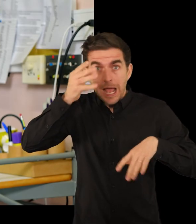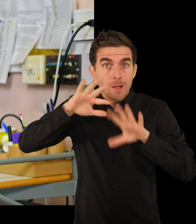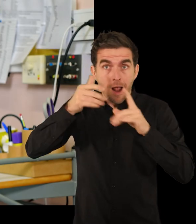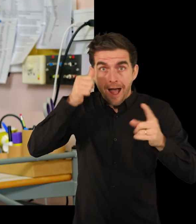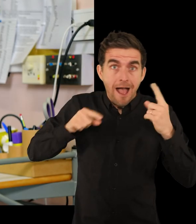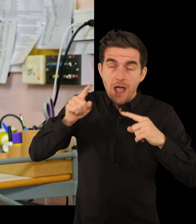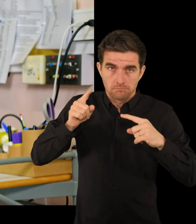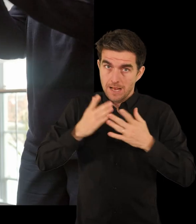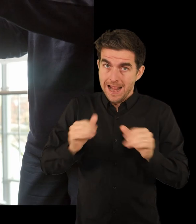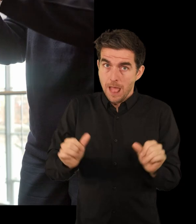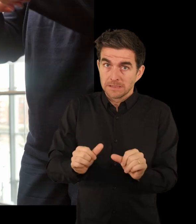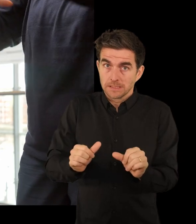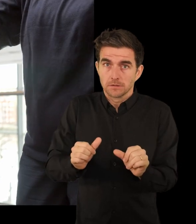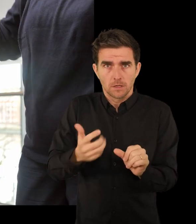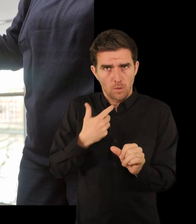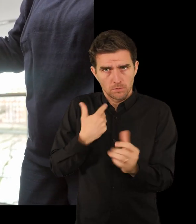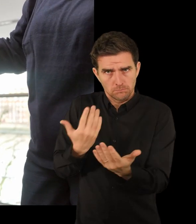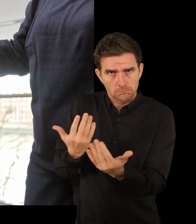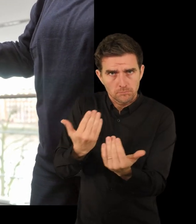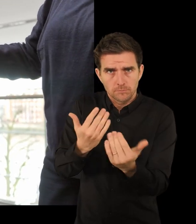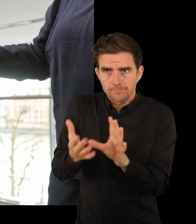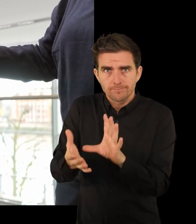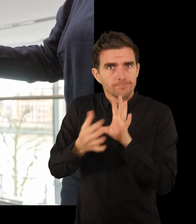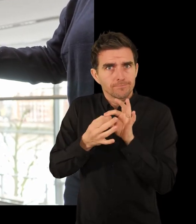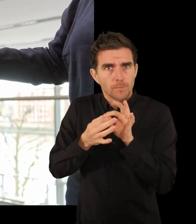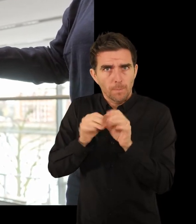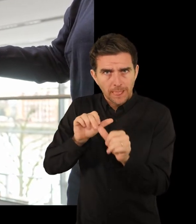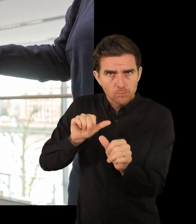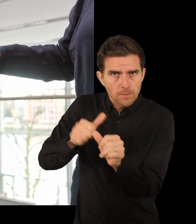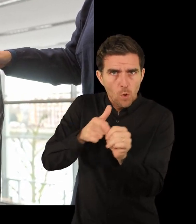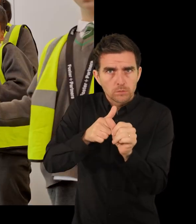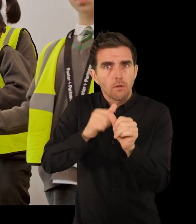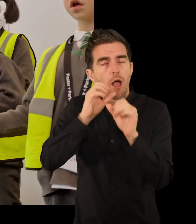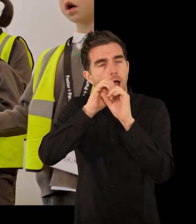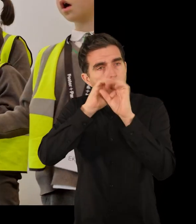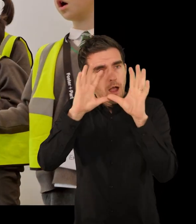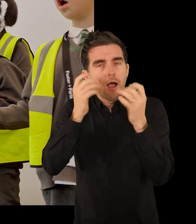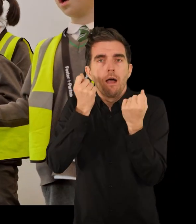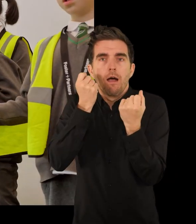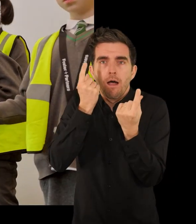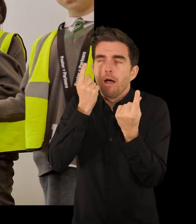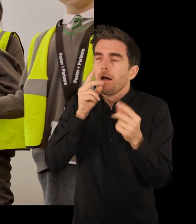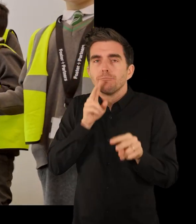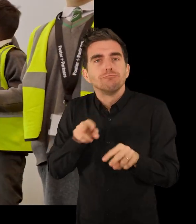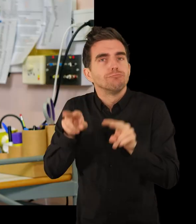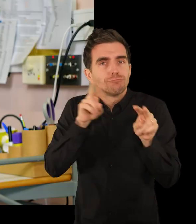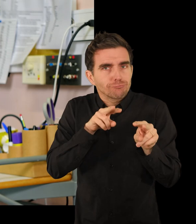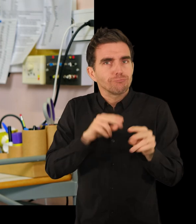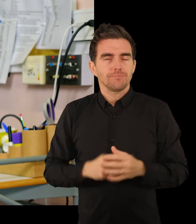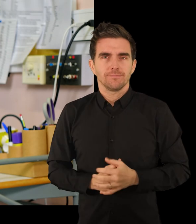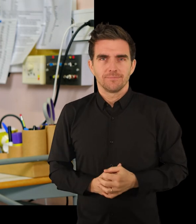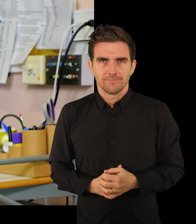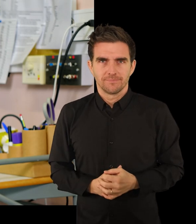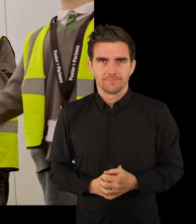world knowledge and experience, and so making those explicit connections supports them to develop